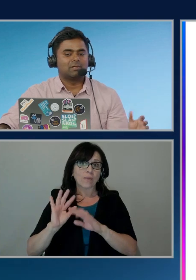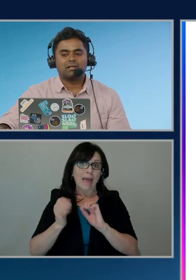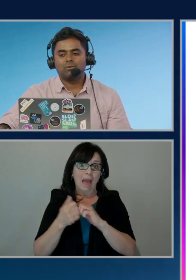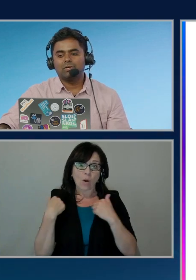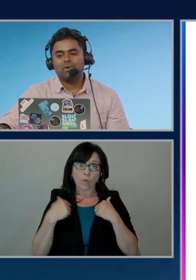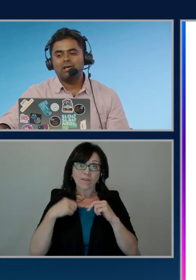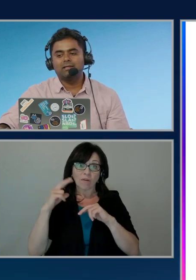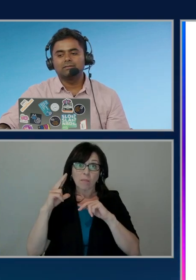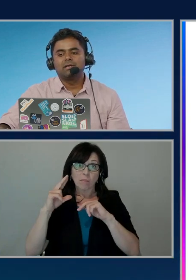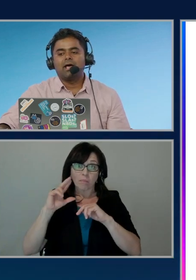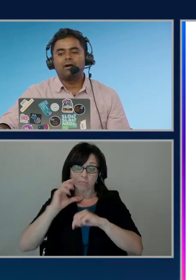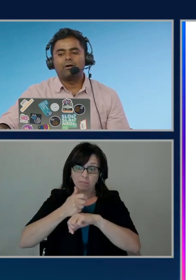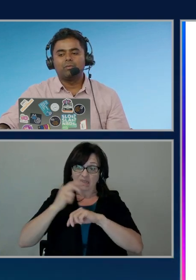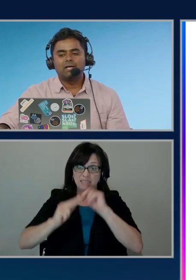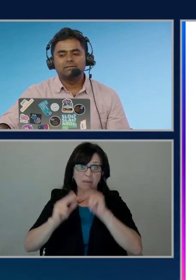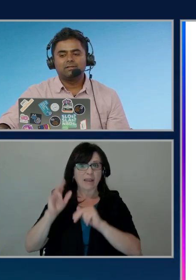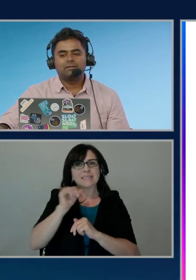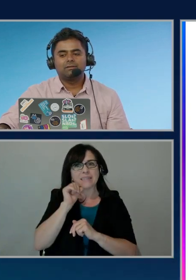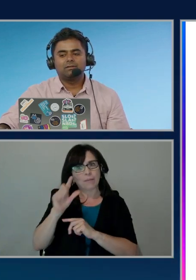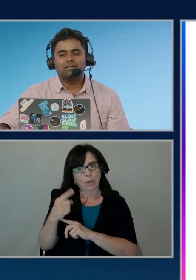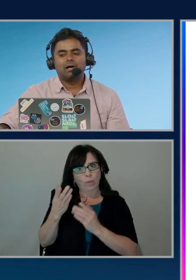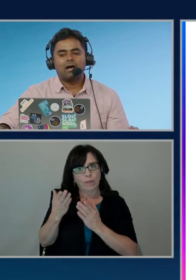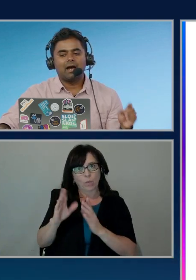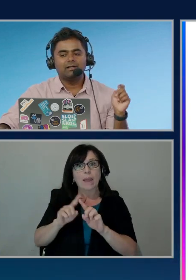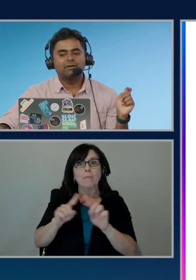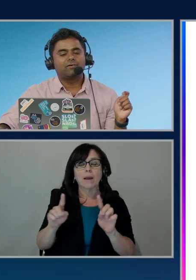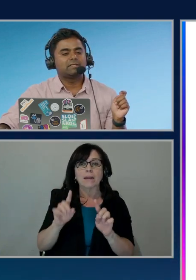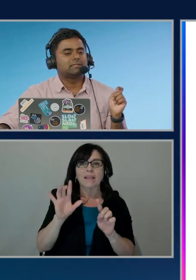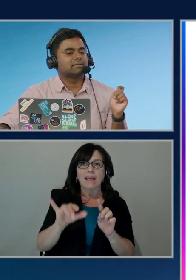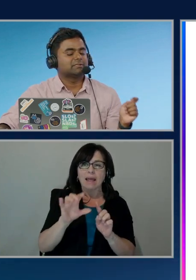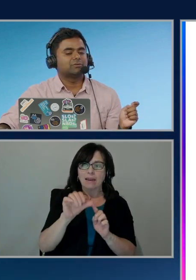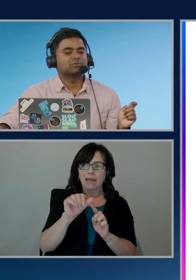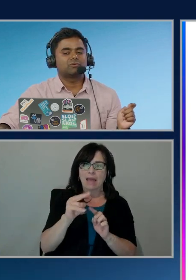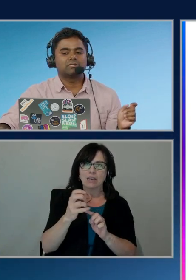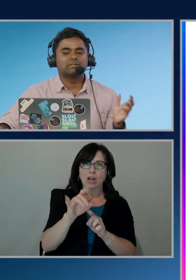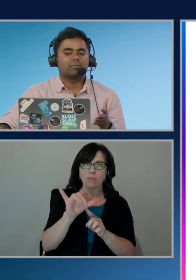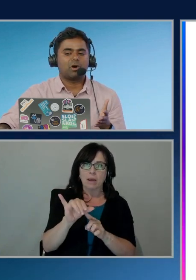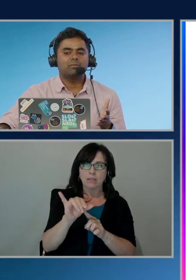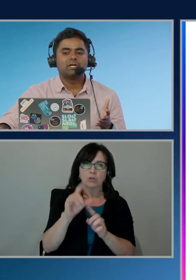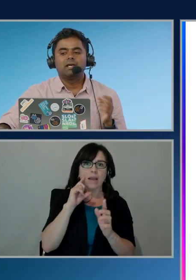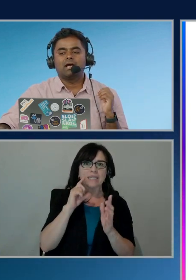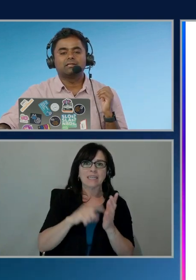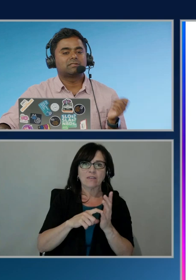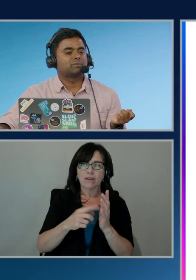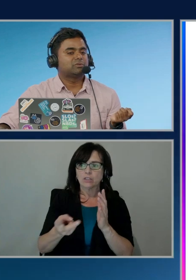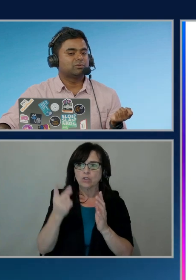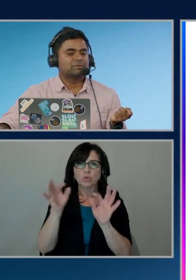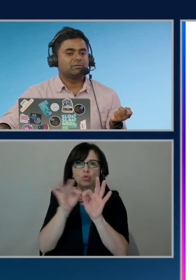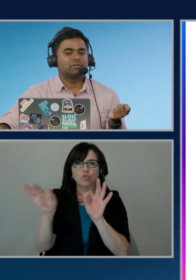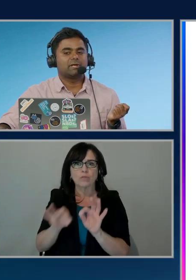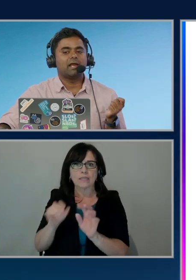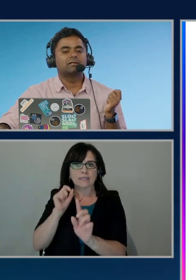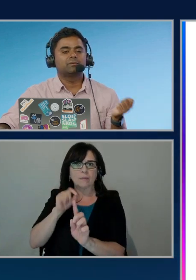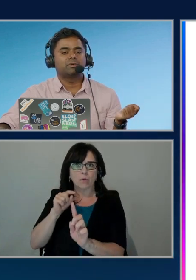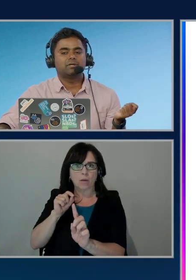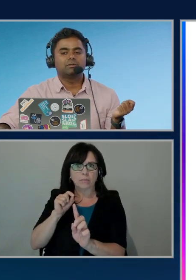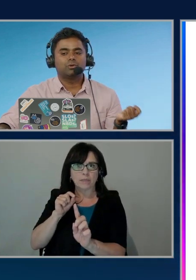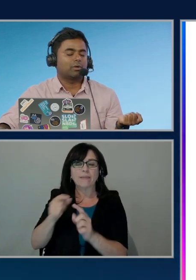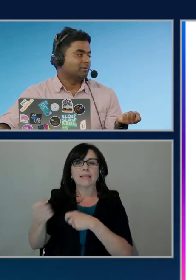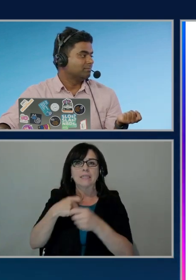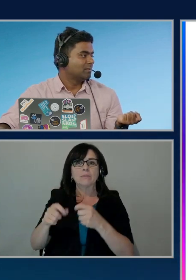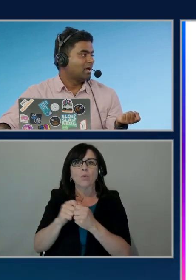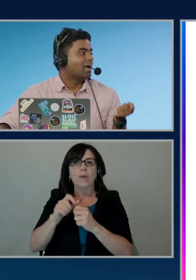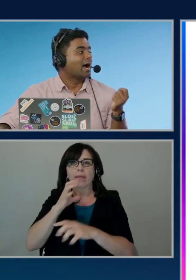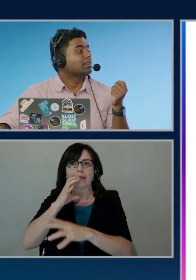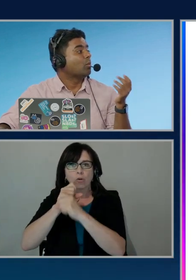is not the only way, is anonymizer identifies the sensitive strings in the prompt and then substitutes it with an encrypted